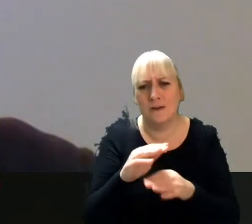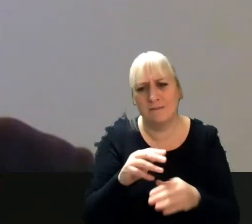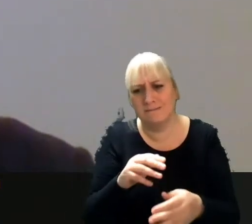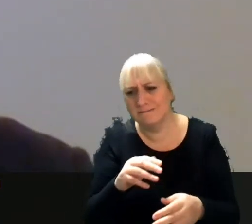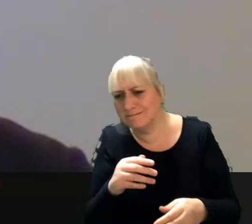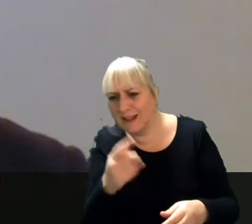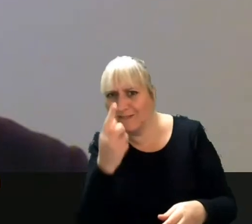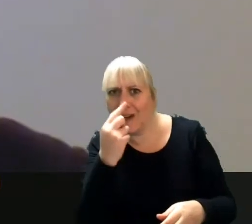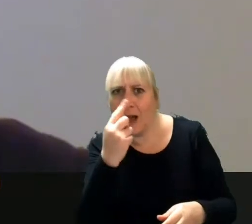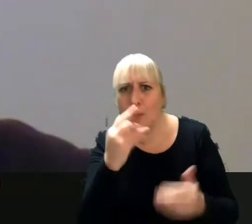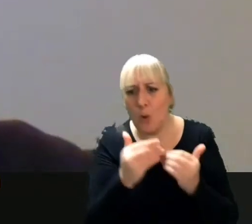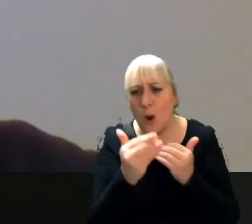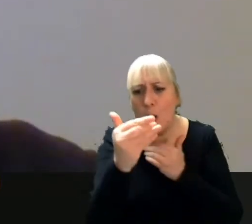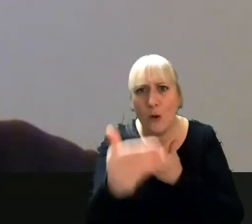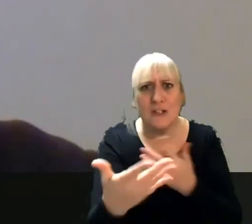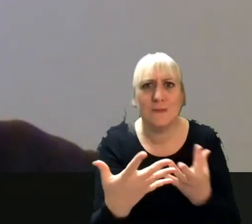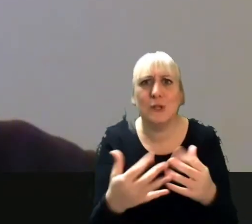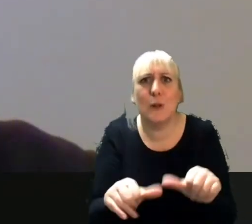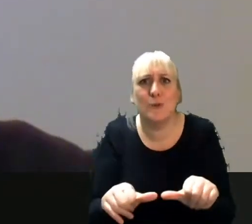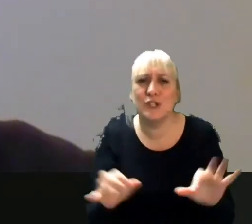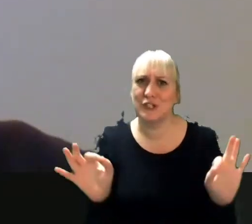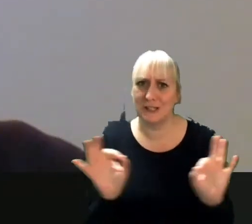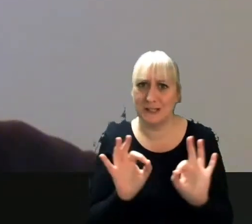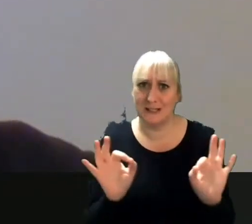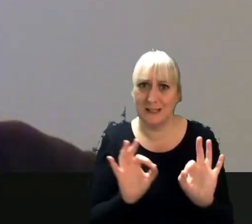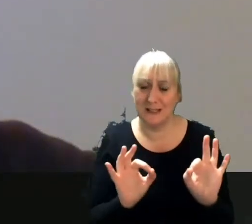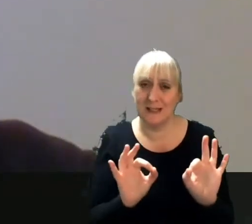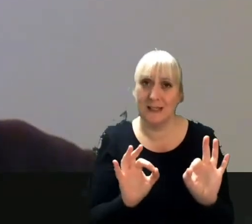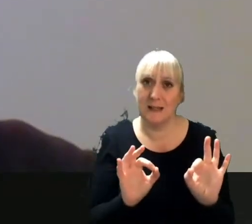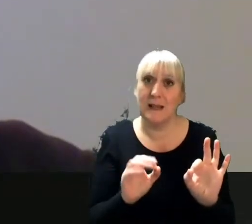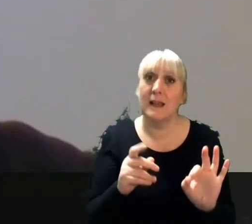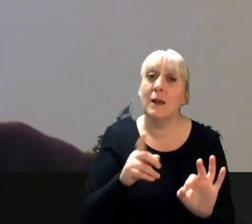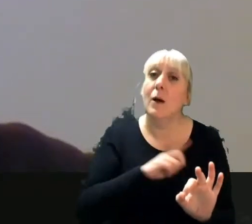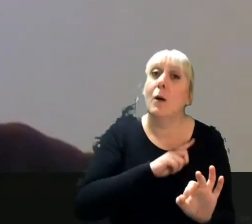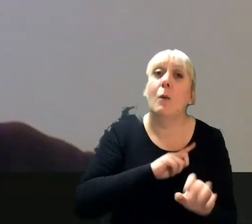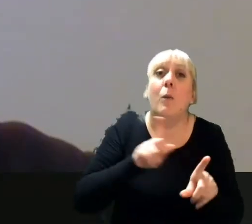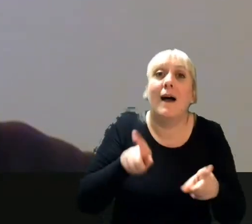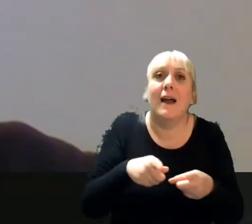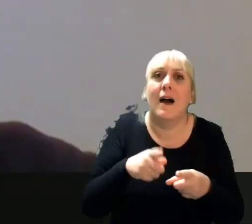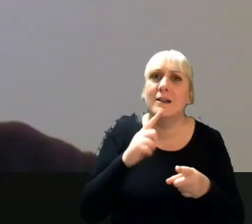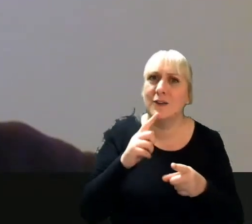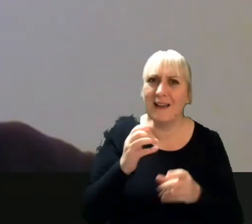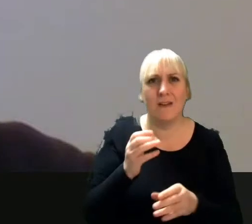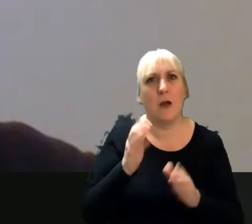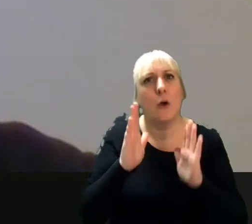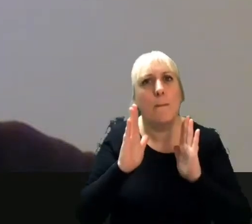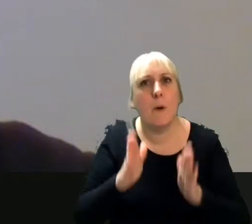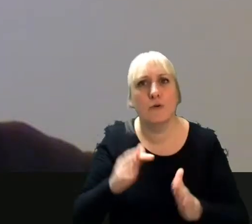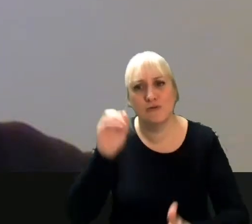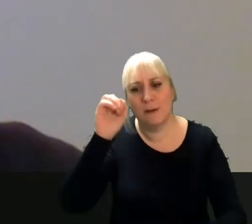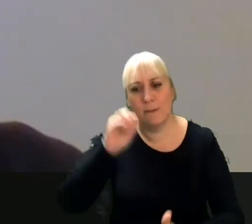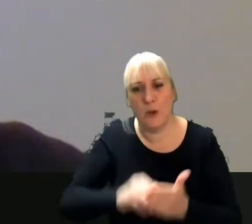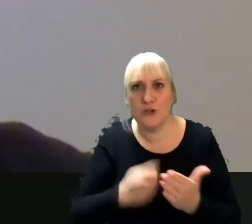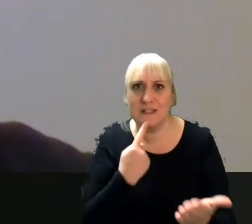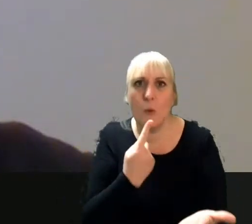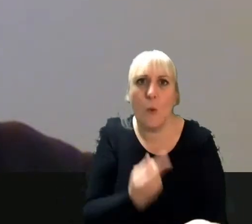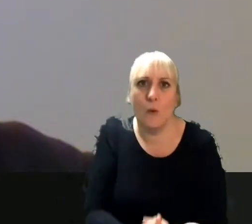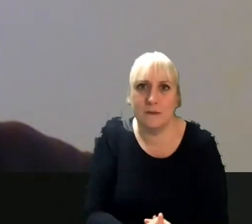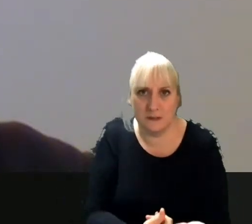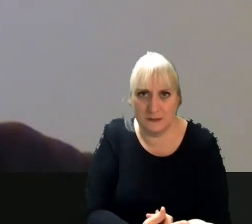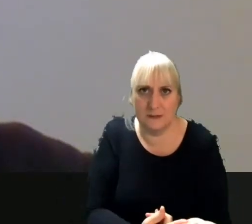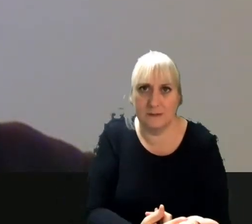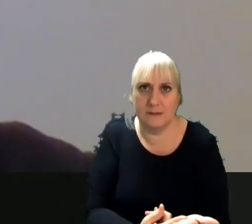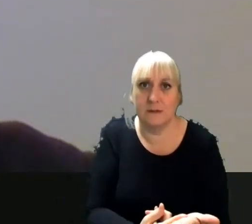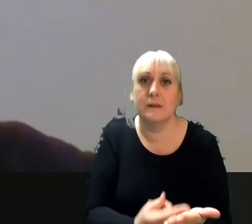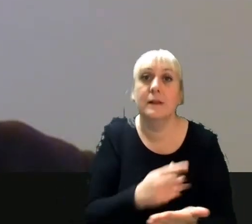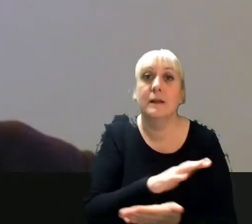vacant property be compulsorily purchased or possession orders issued, and then the property returned to